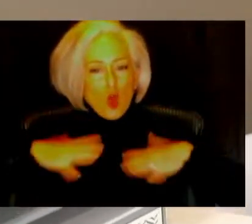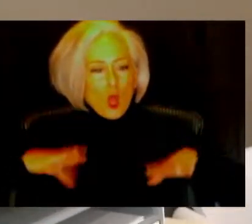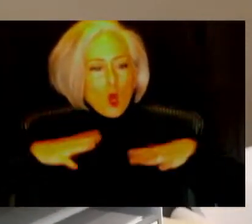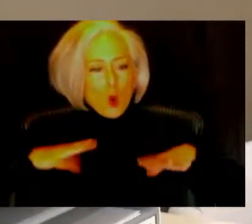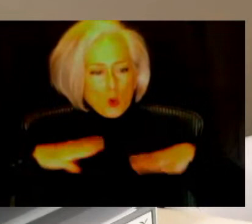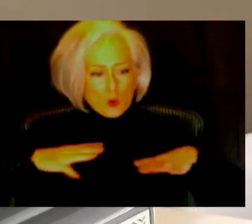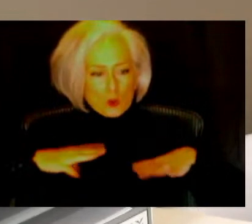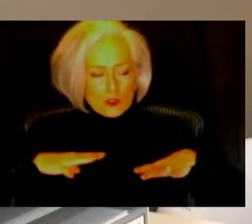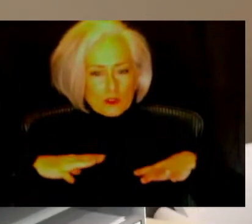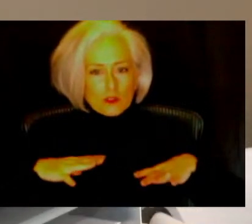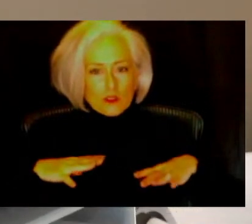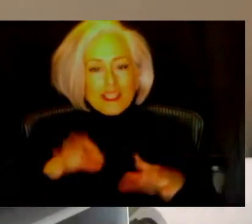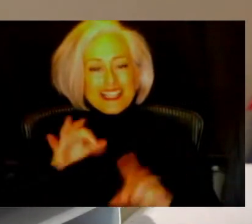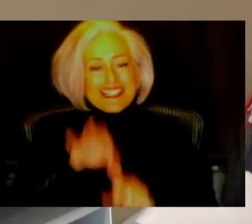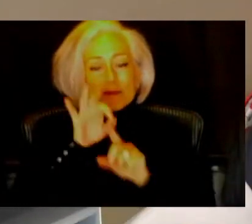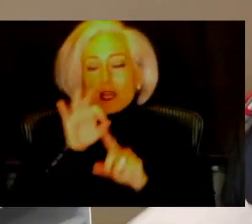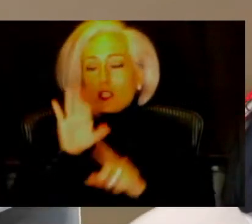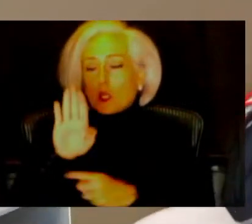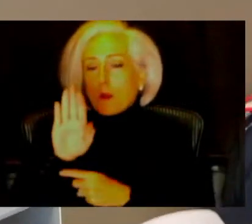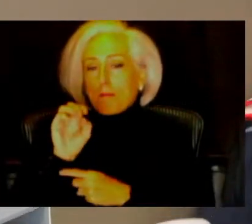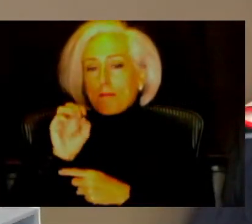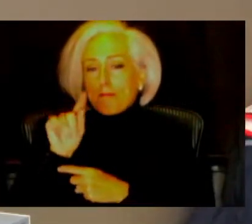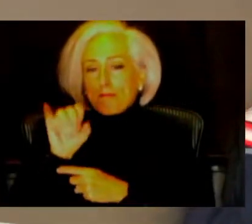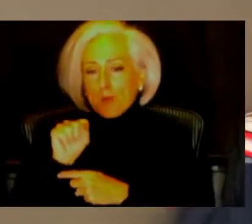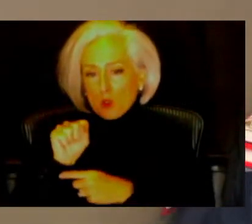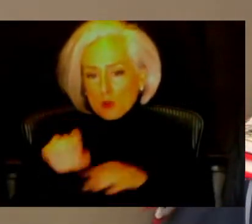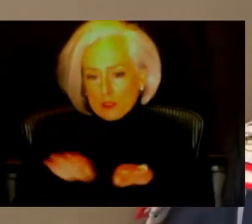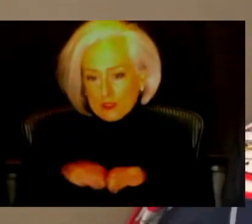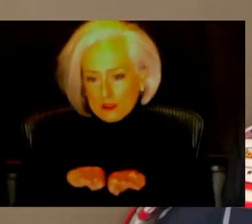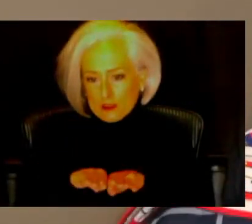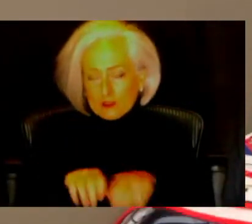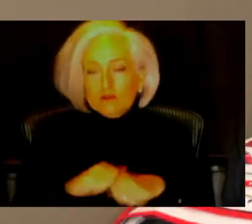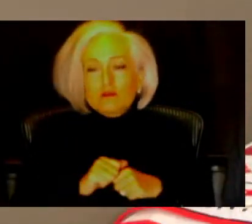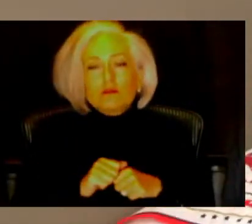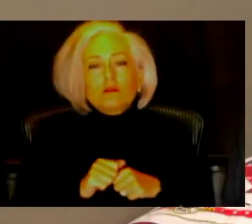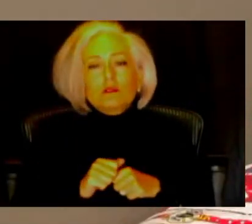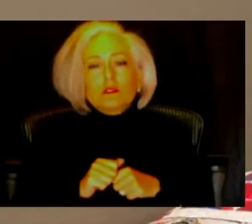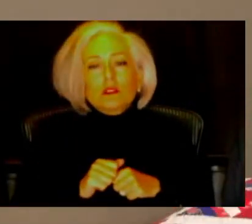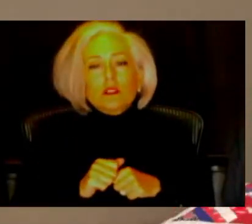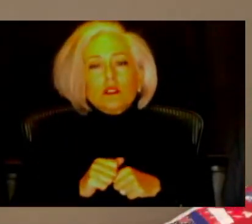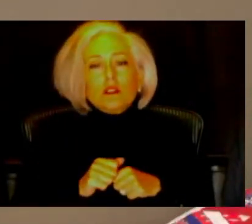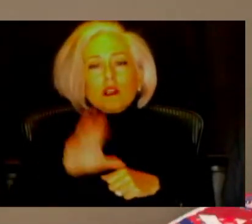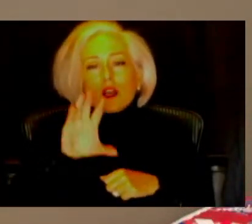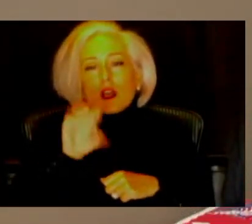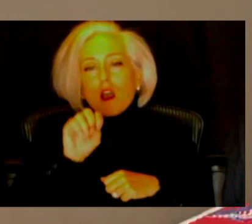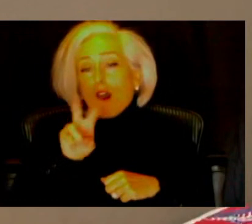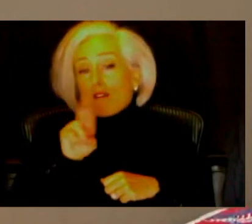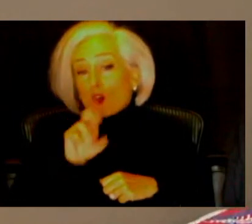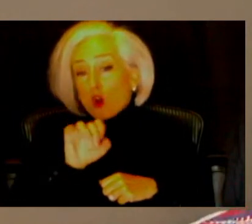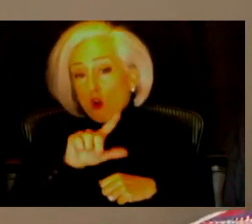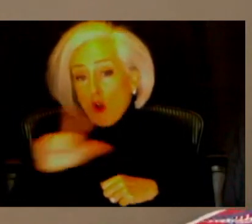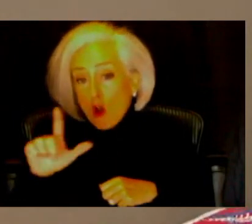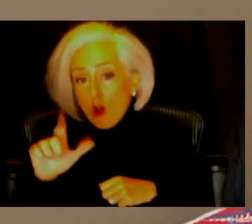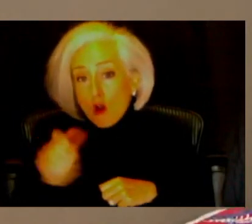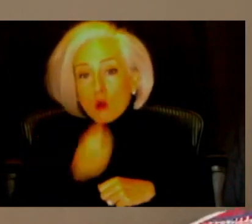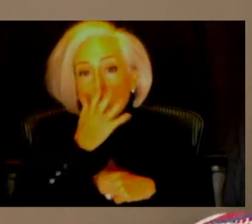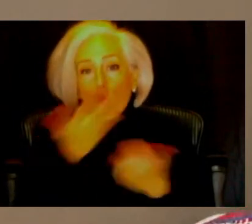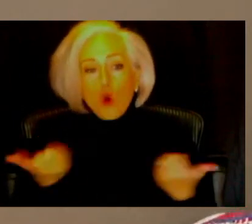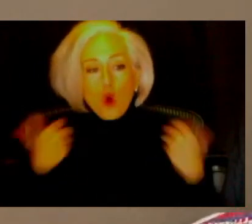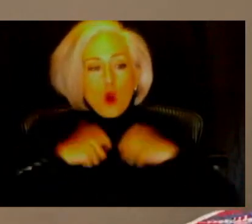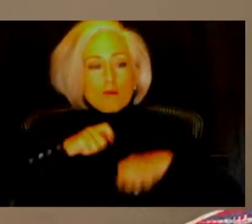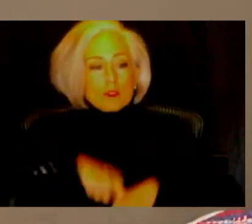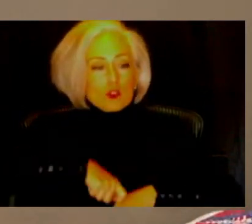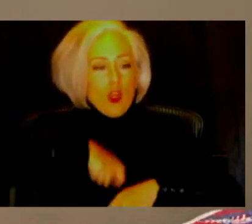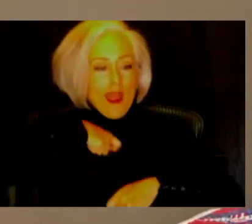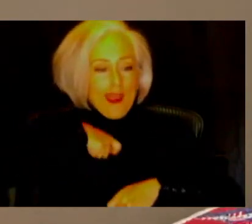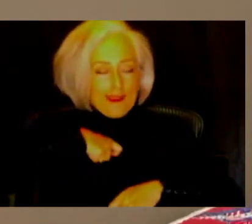boots especially, like insulated coveralls, warm jackets, stocking caps,